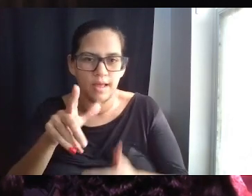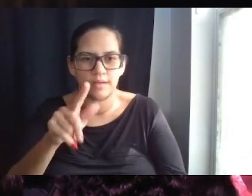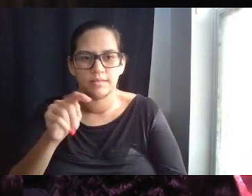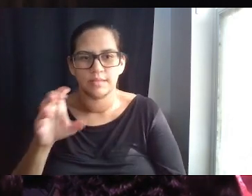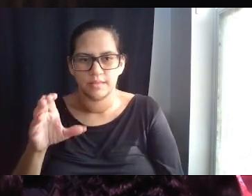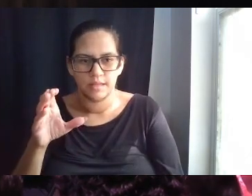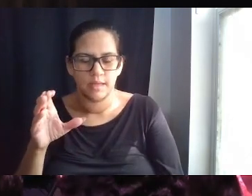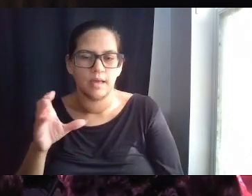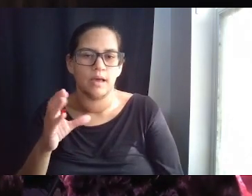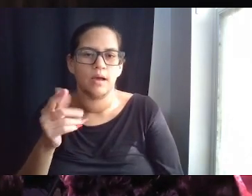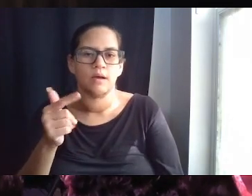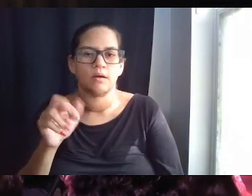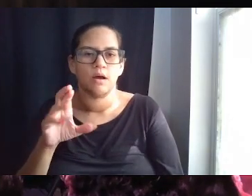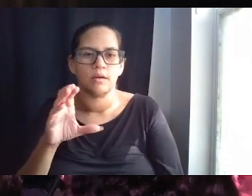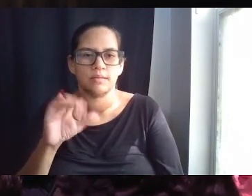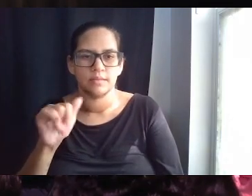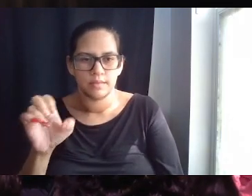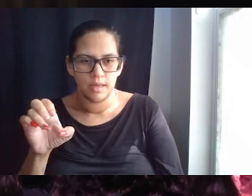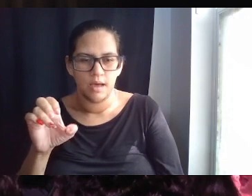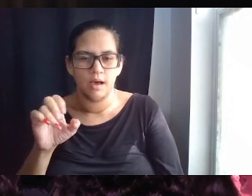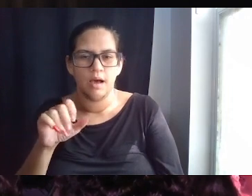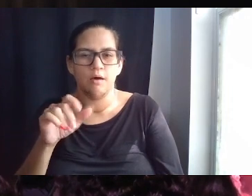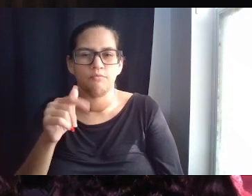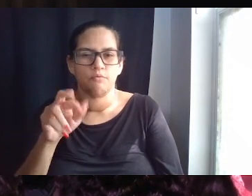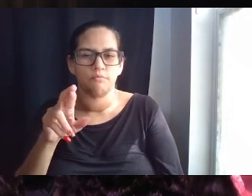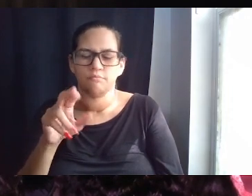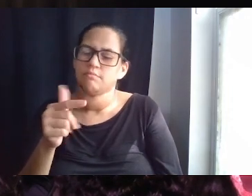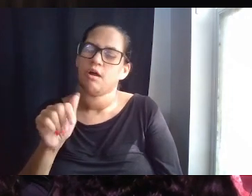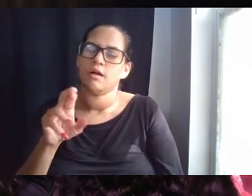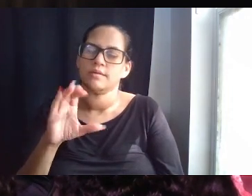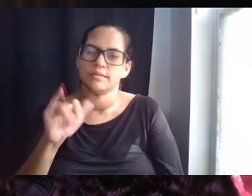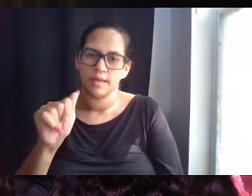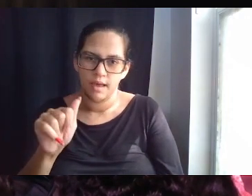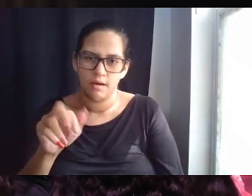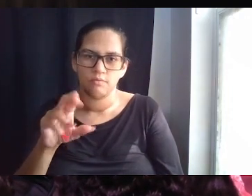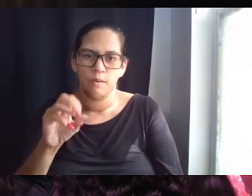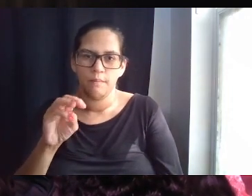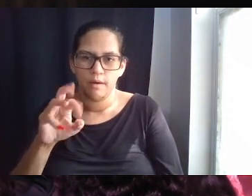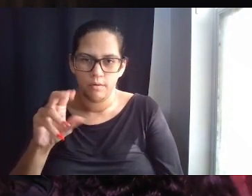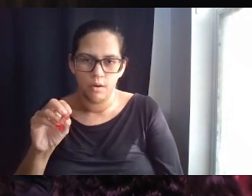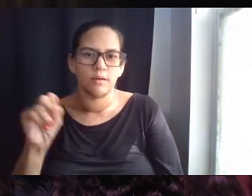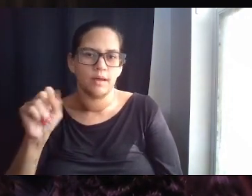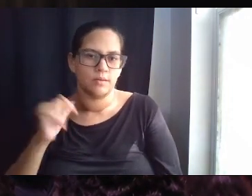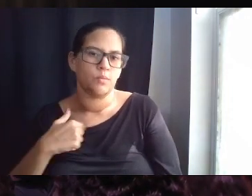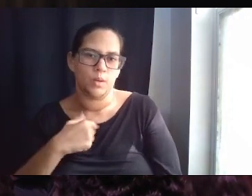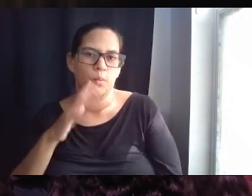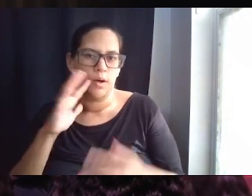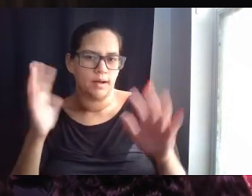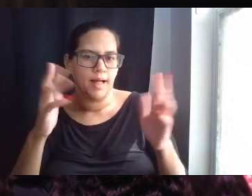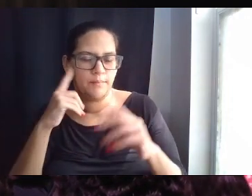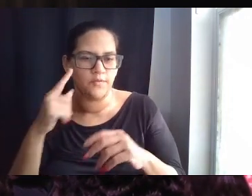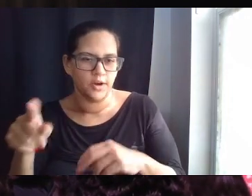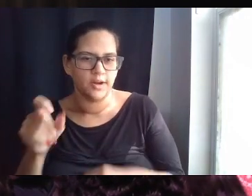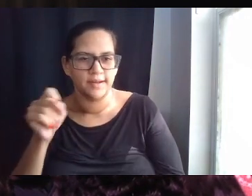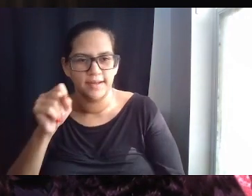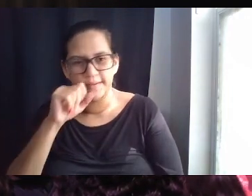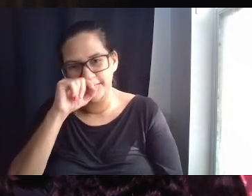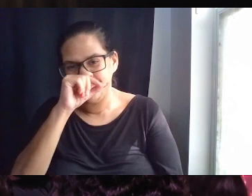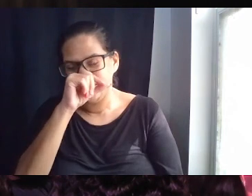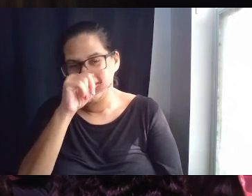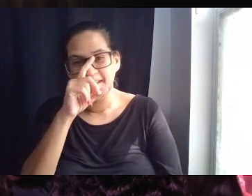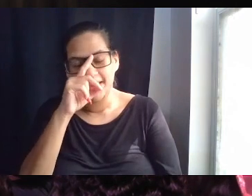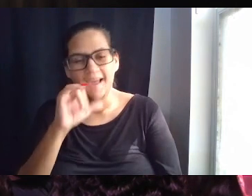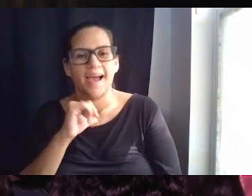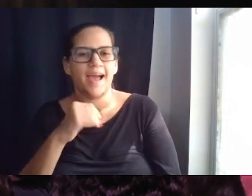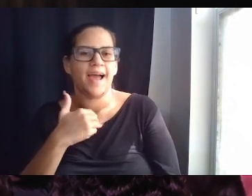Garcia-Romero. I have, yes, we're gonna clap for her. I have the distinct pleasure to